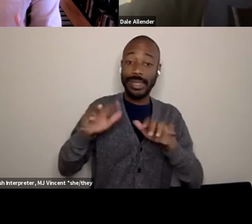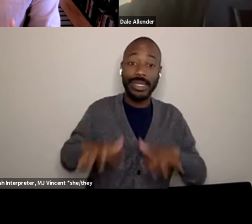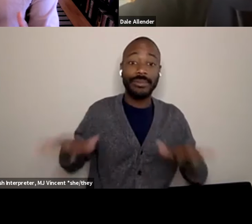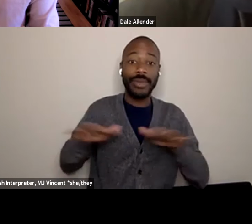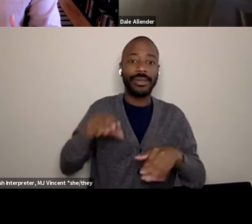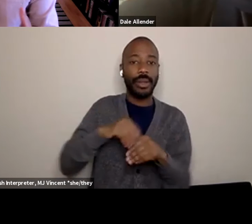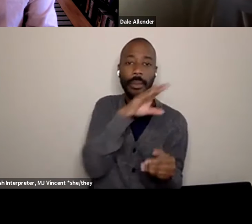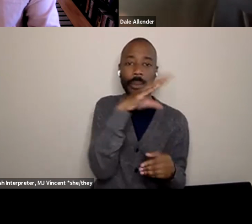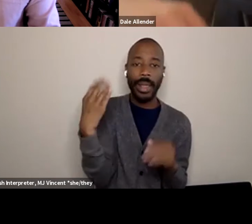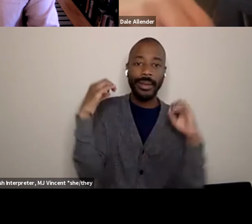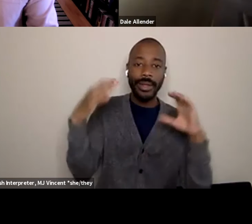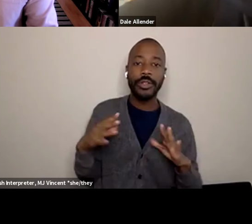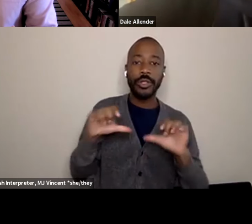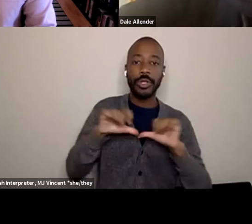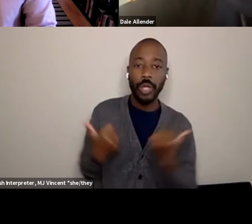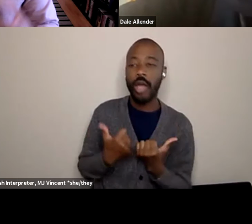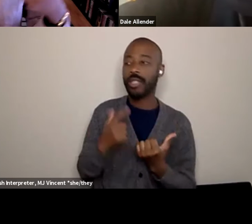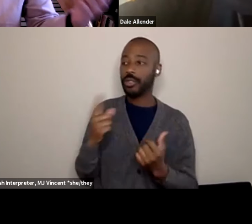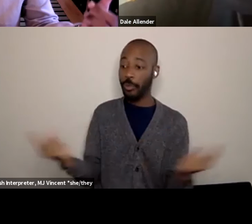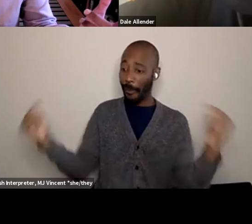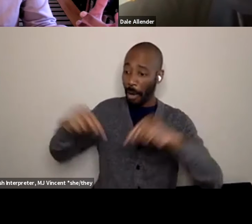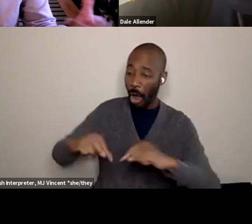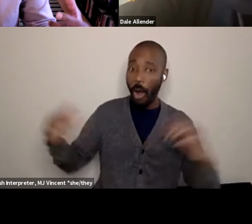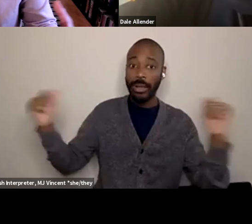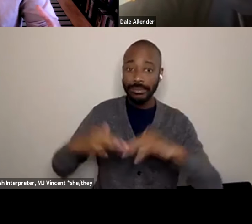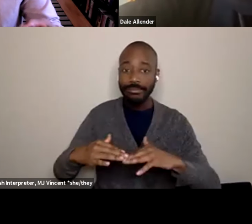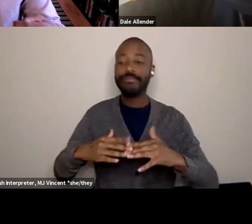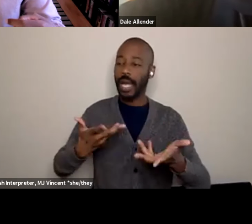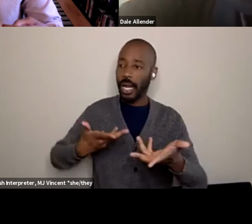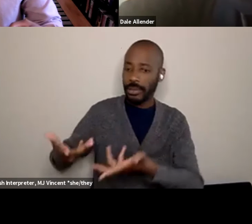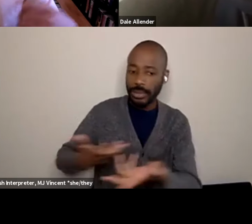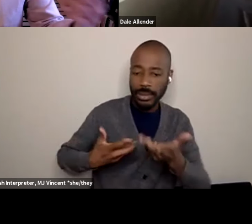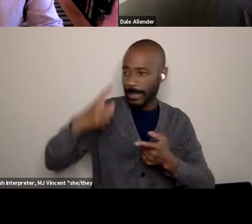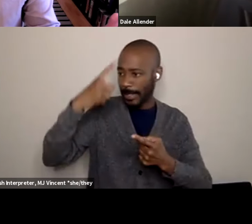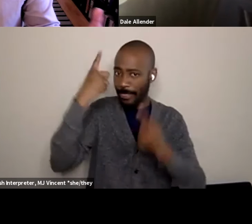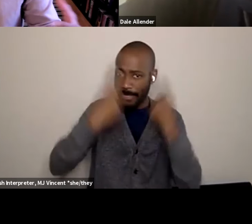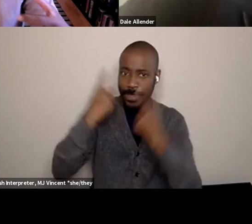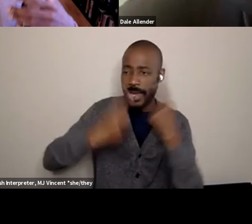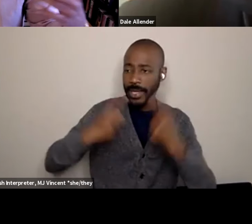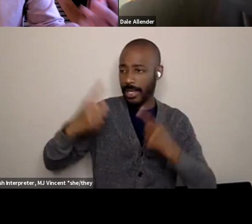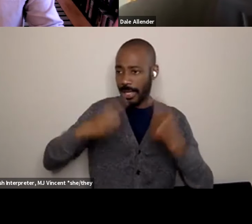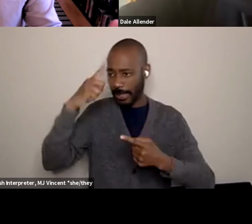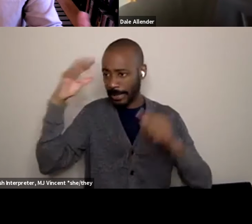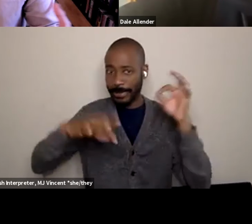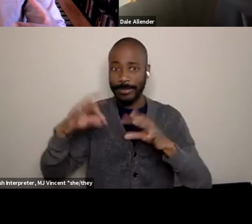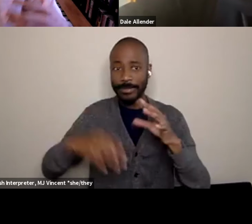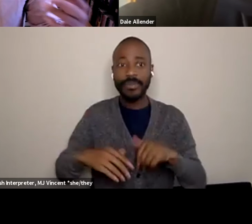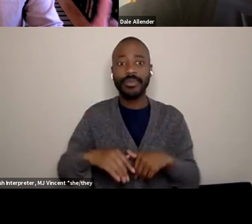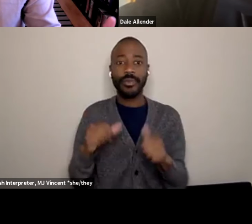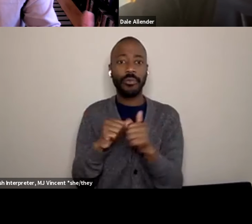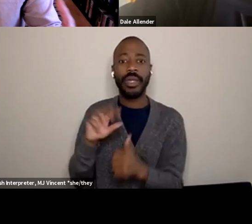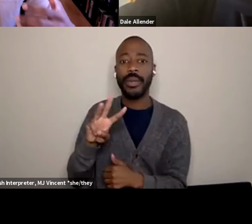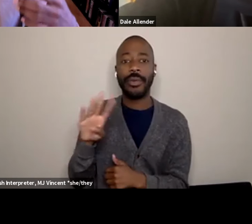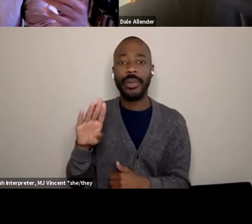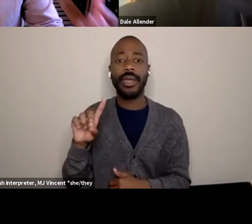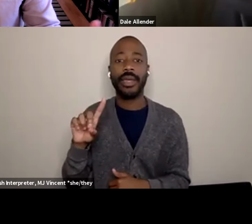to engage in intellectual struggle, right? Where they're engaging with the thinking of people like Anna Julia Cooper and W.E.B. Du Bois, Mary